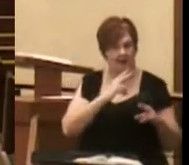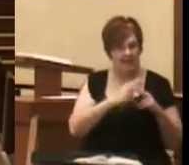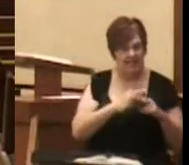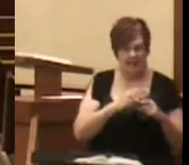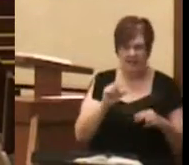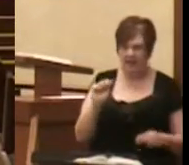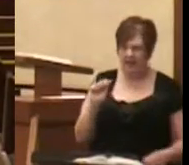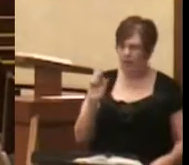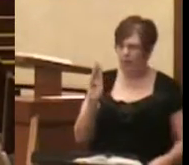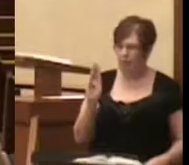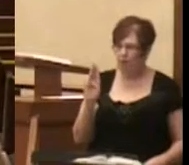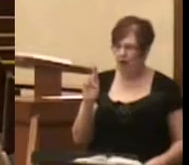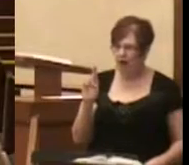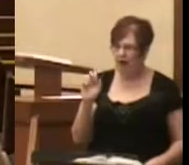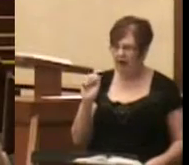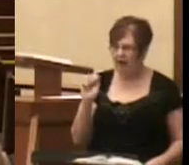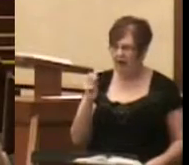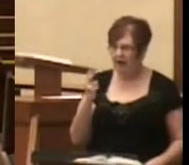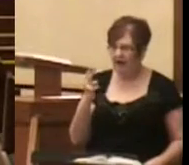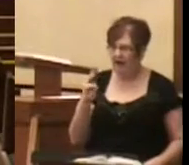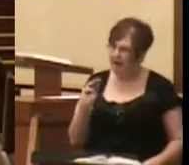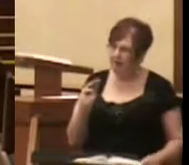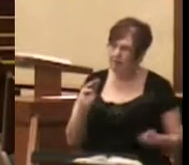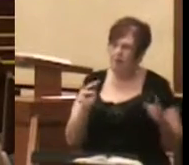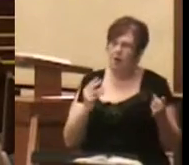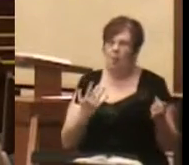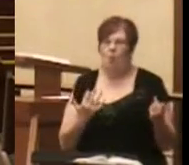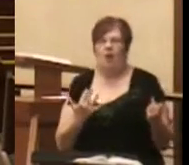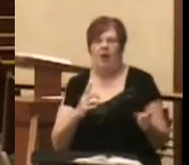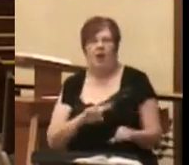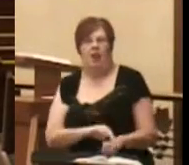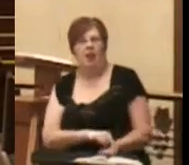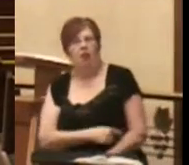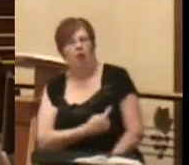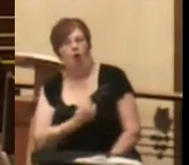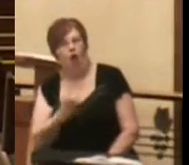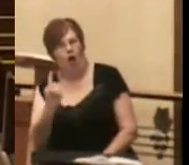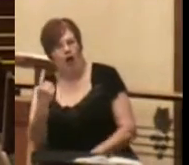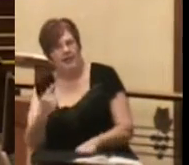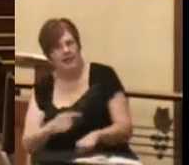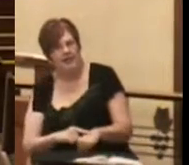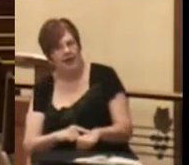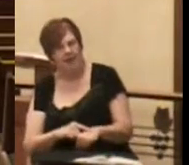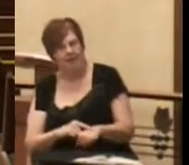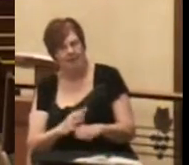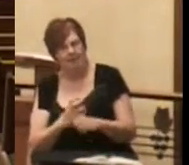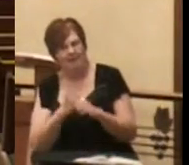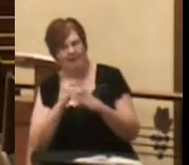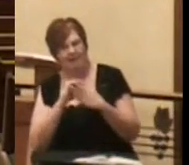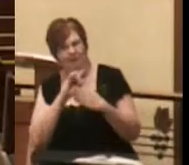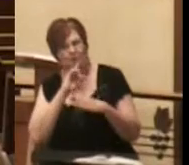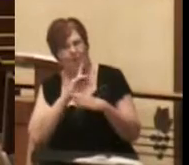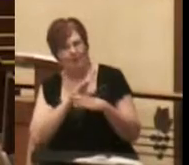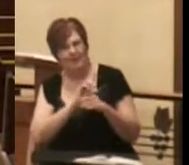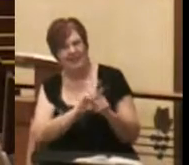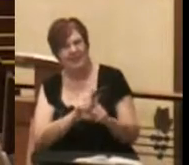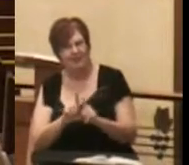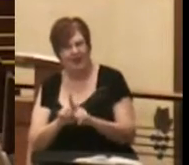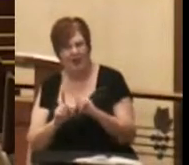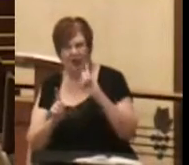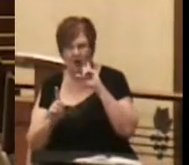Abraham. And Abraham waited a long time to get this promise as well. We heard this